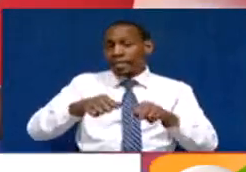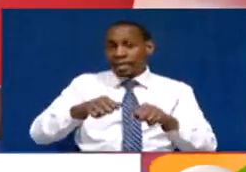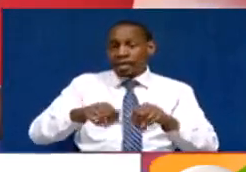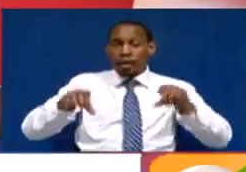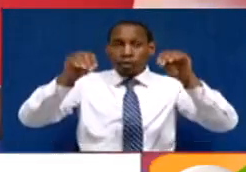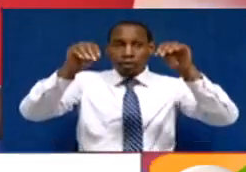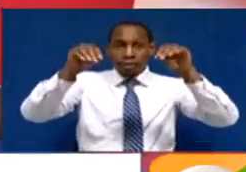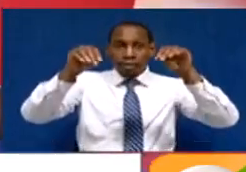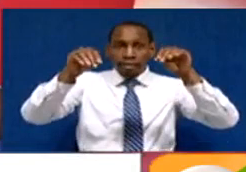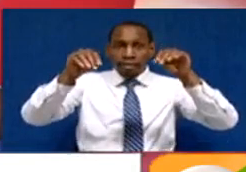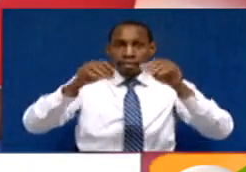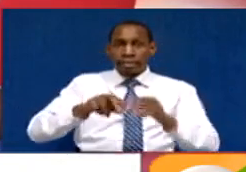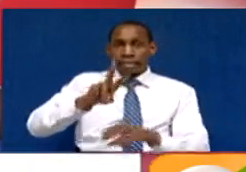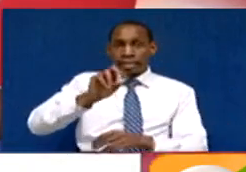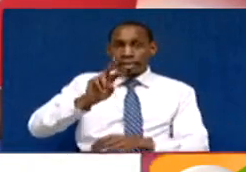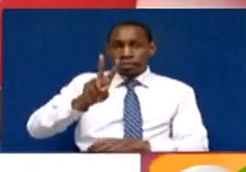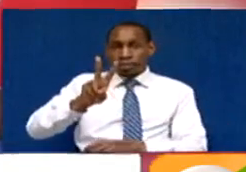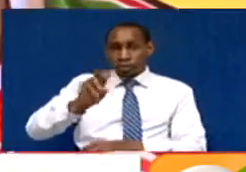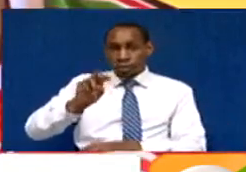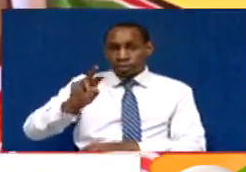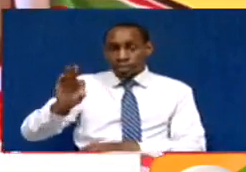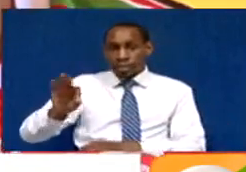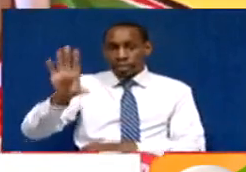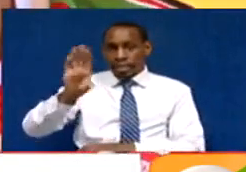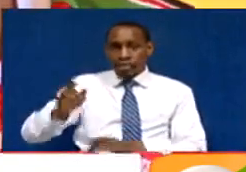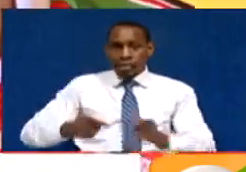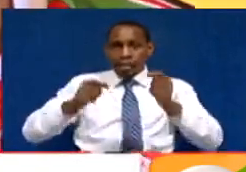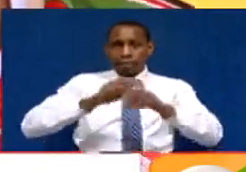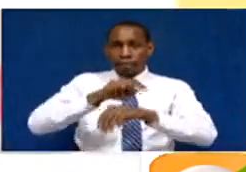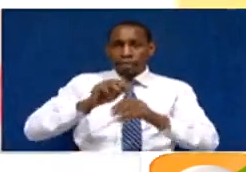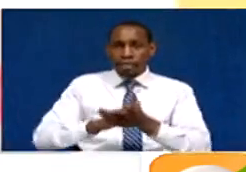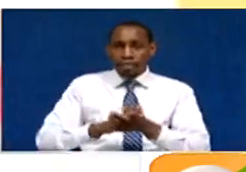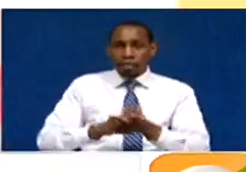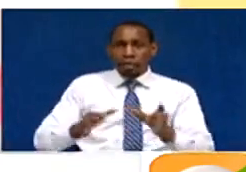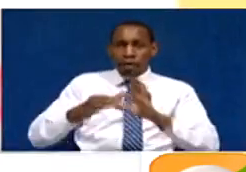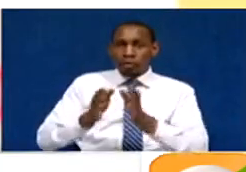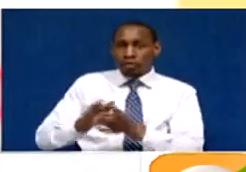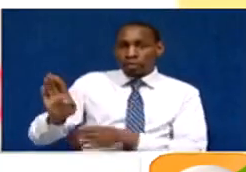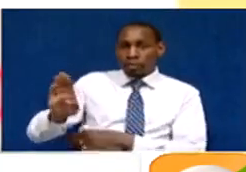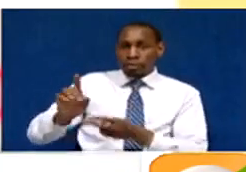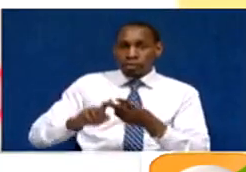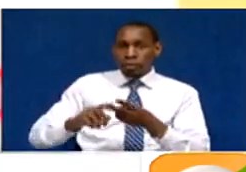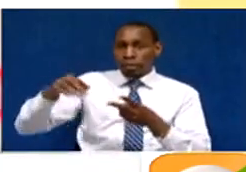in the qualifiers of the 2023 African Cup of Nations after being grouped with Burundi, Namibia, and Cameroon.